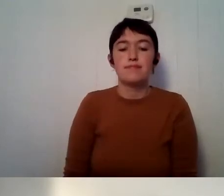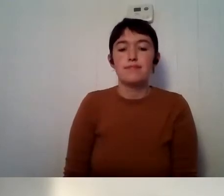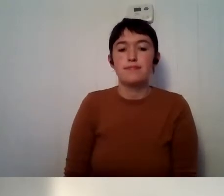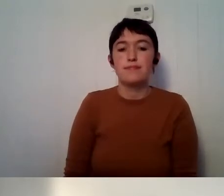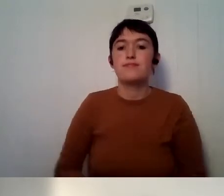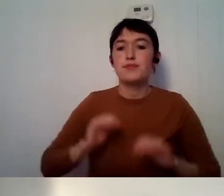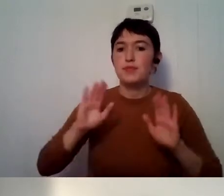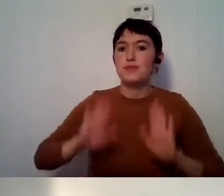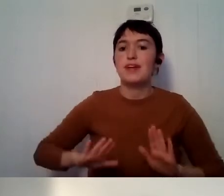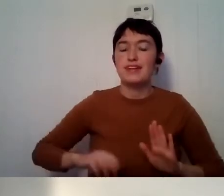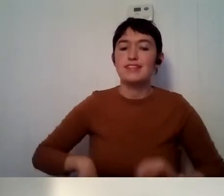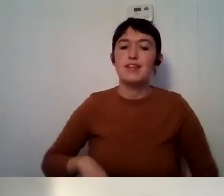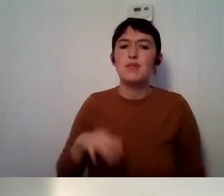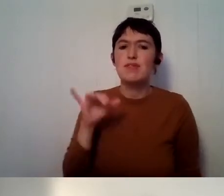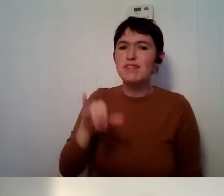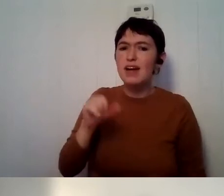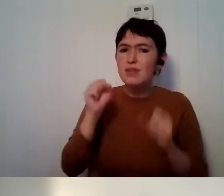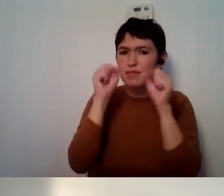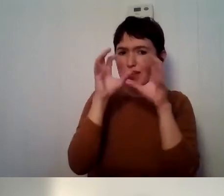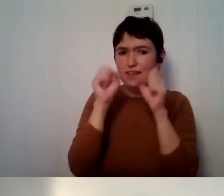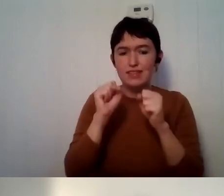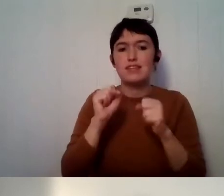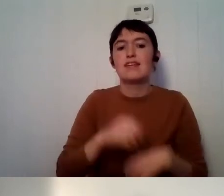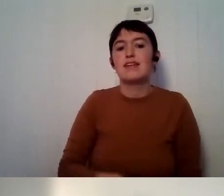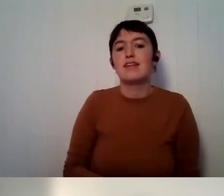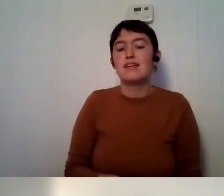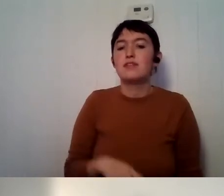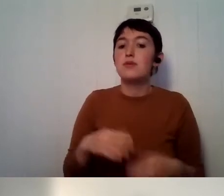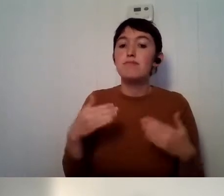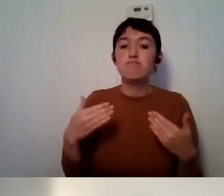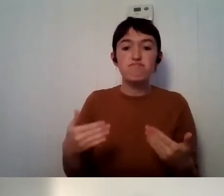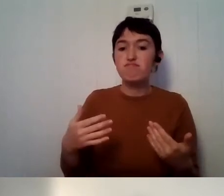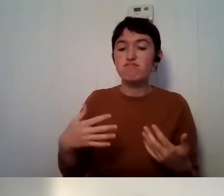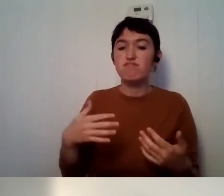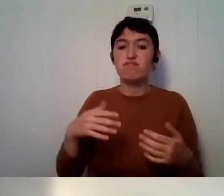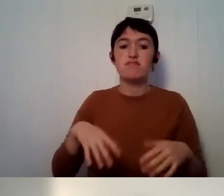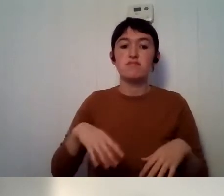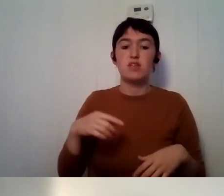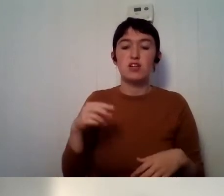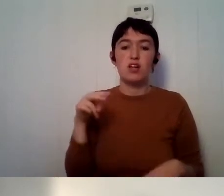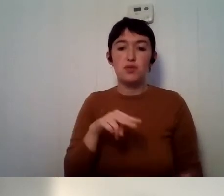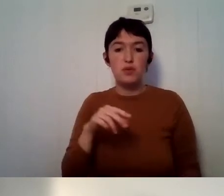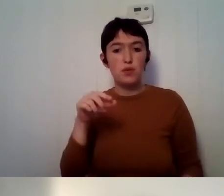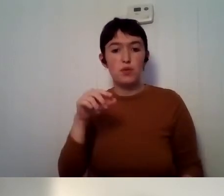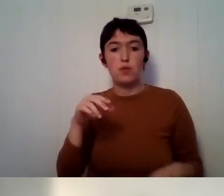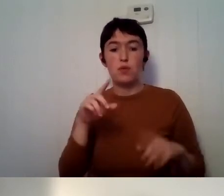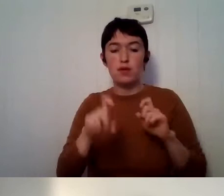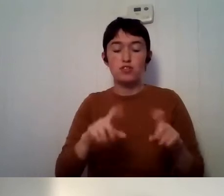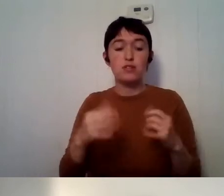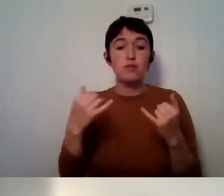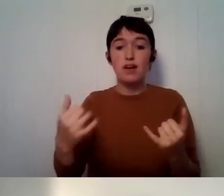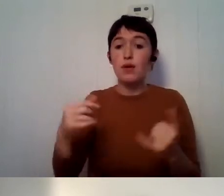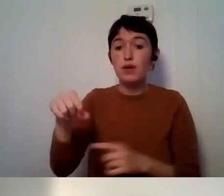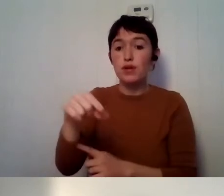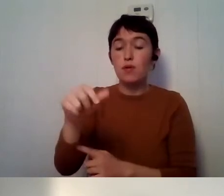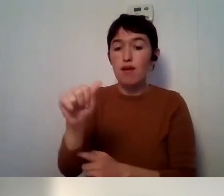Great. So that was amazing. Let's go through some questions. So at this point, everybody, we're going to start the Q&A portion